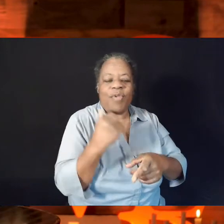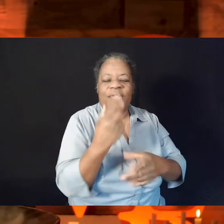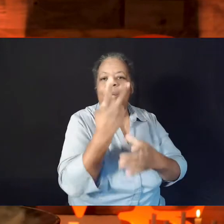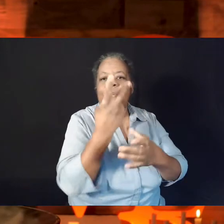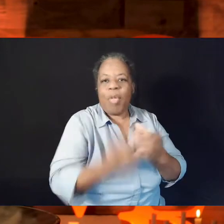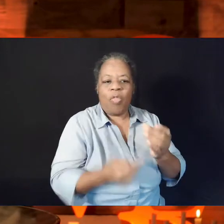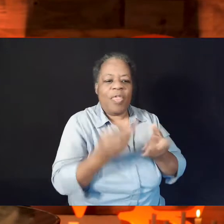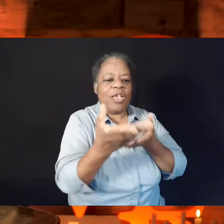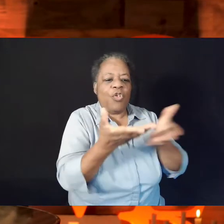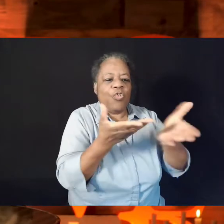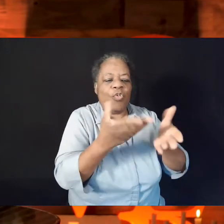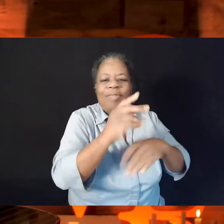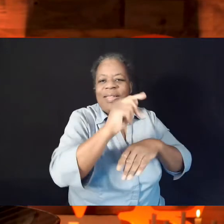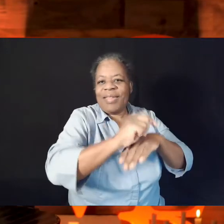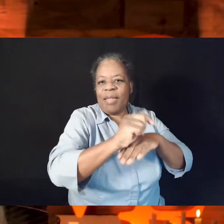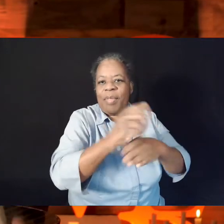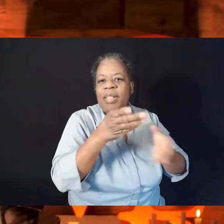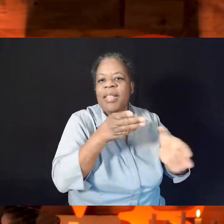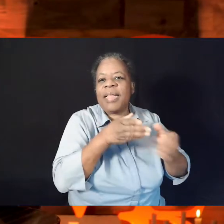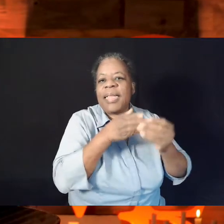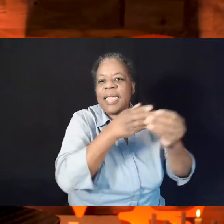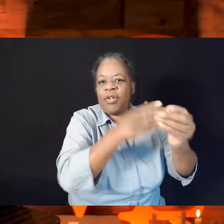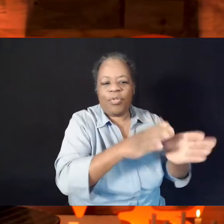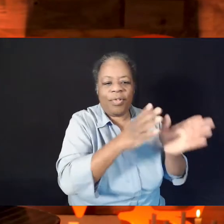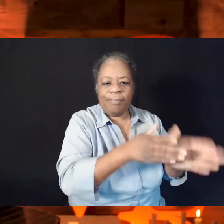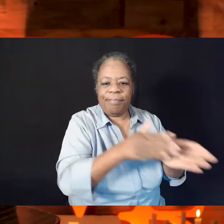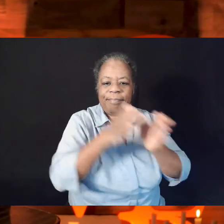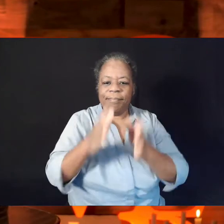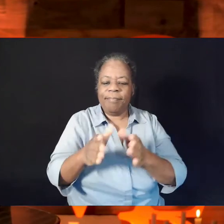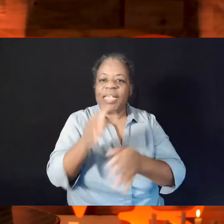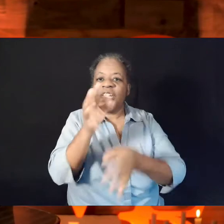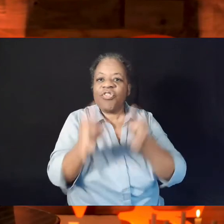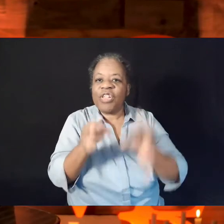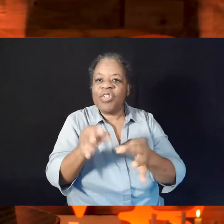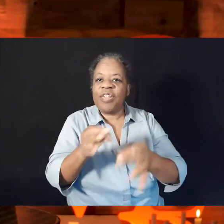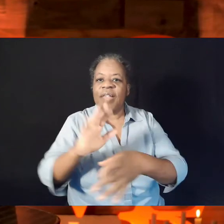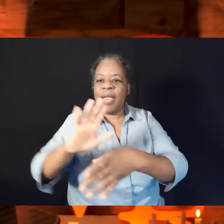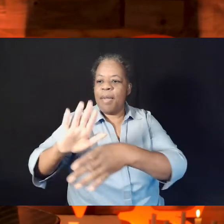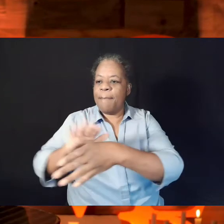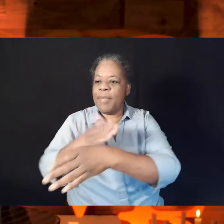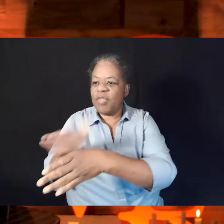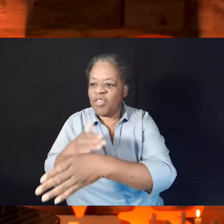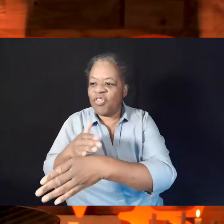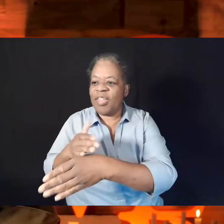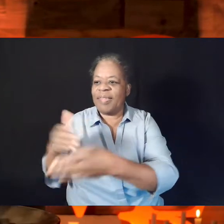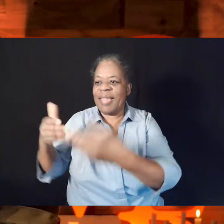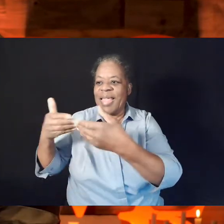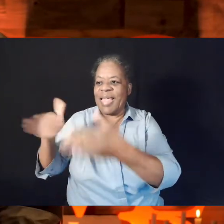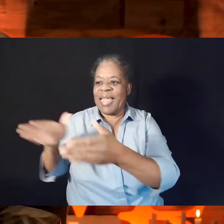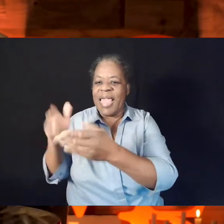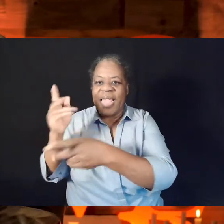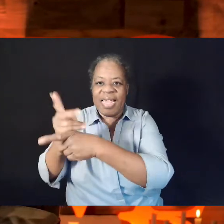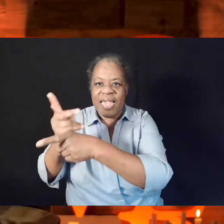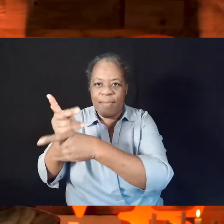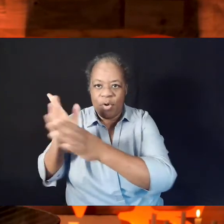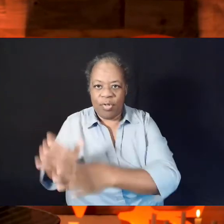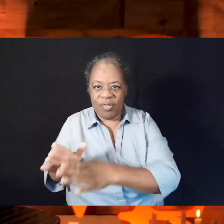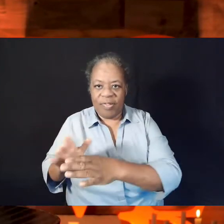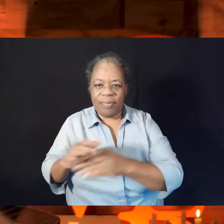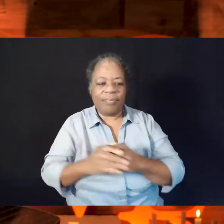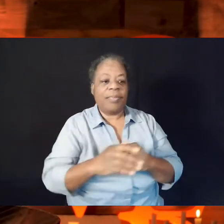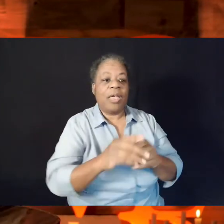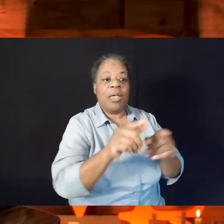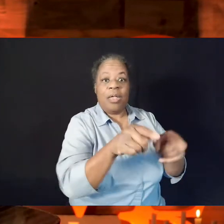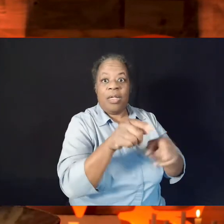as temple leaders. And then there were judges, musicians, and gatekeepers. The group of priests and temple leaders were